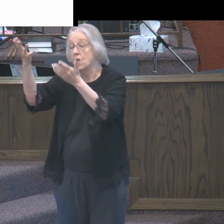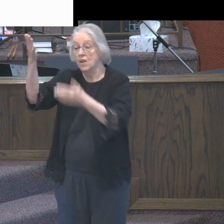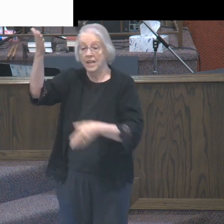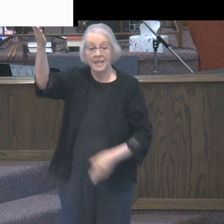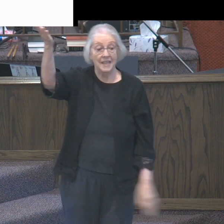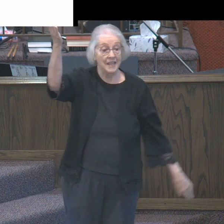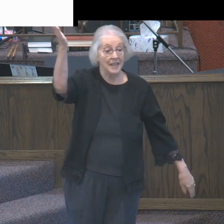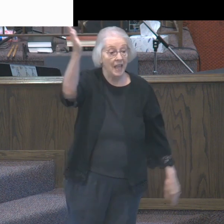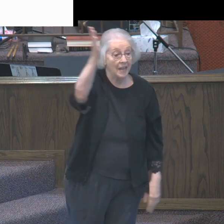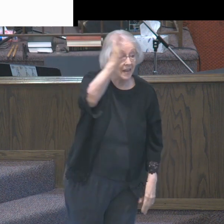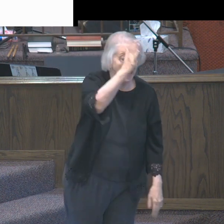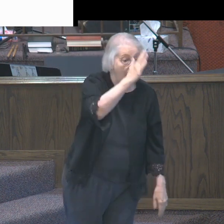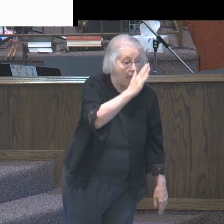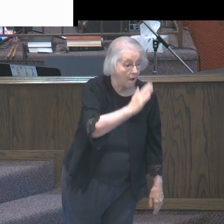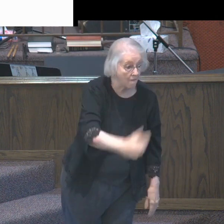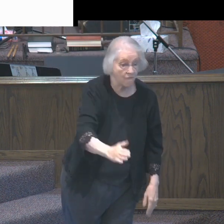does or will.